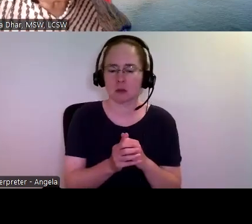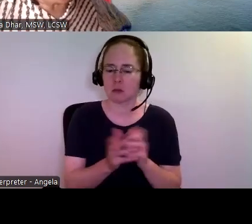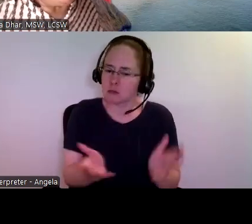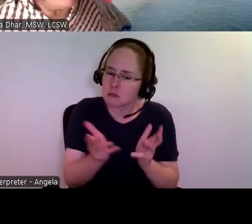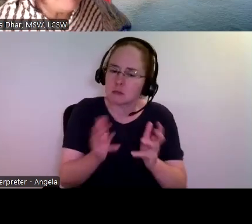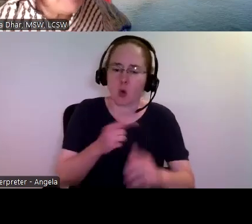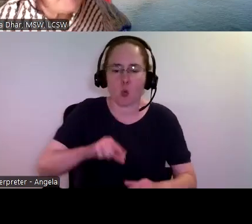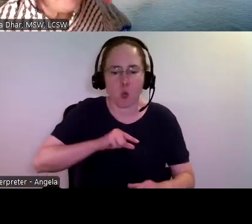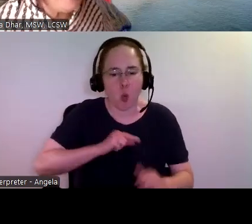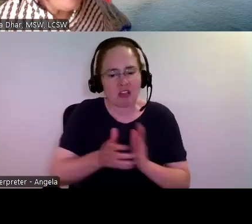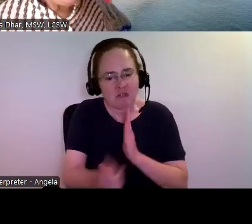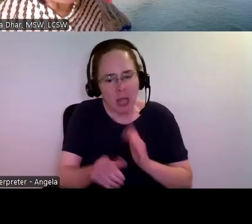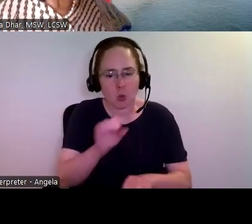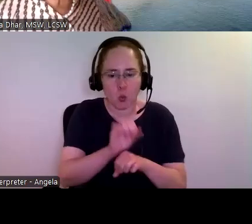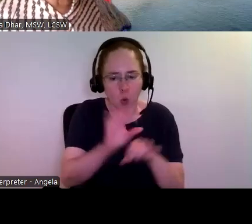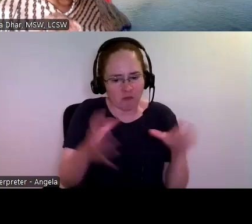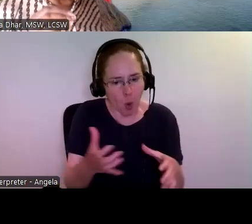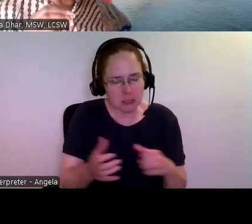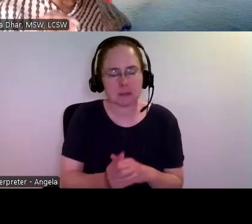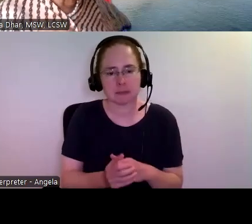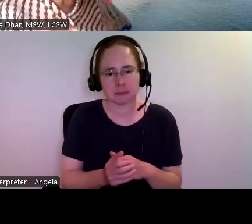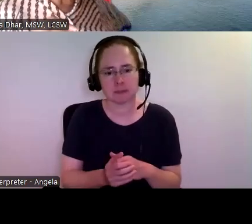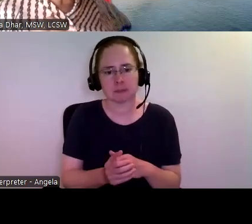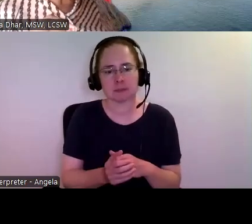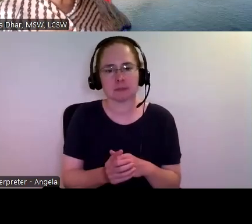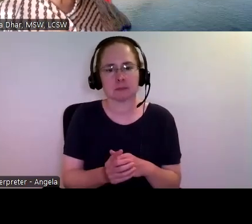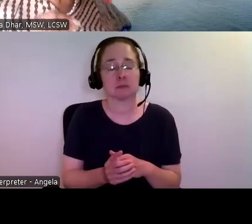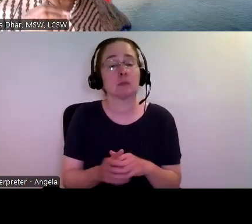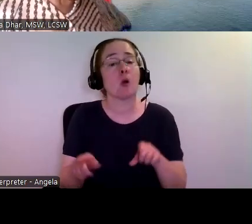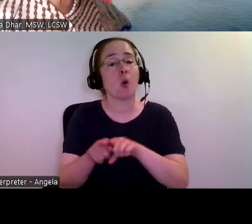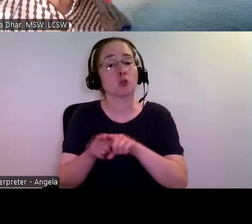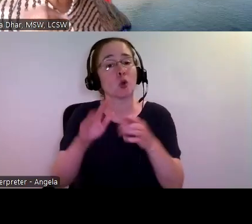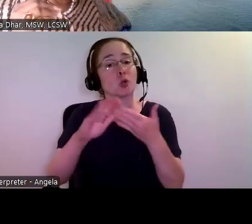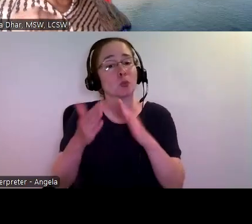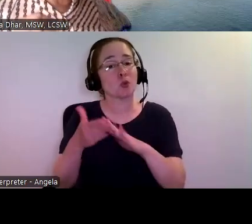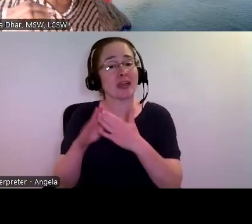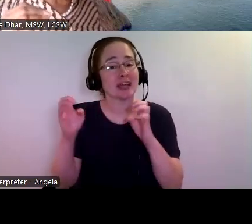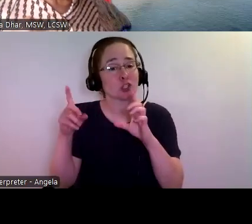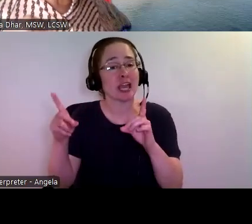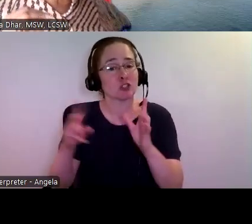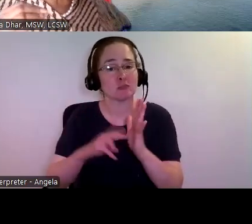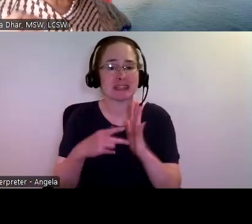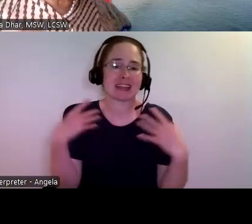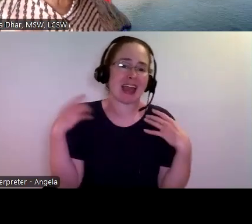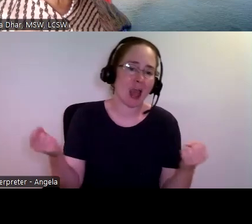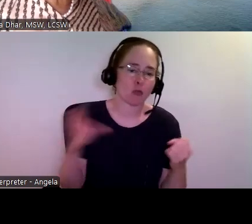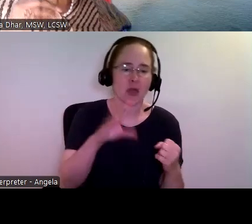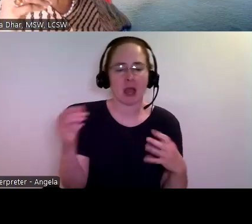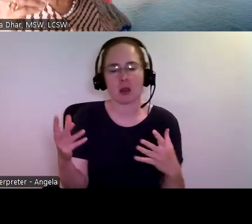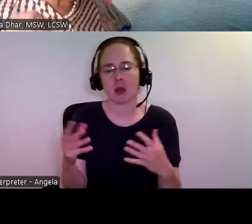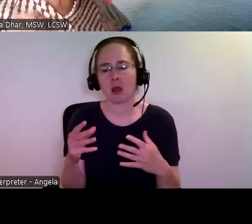been speaking a lot about. And community education is essentially health and wellness